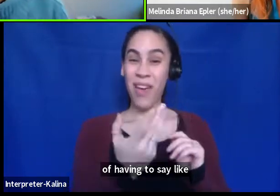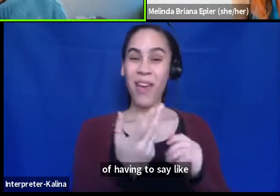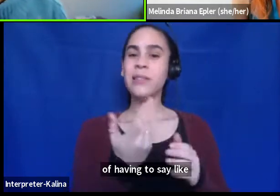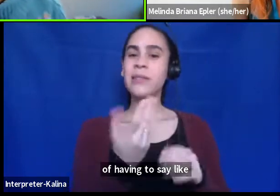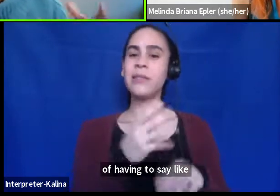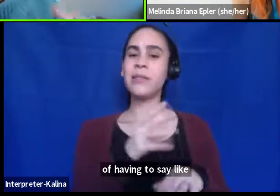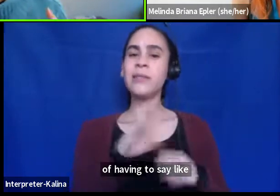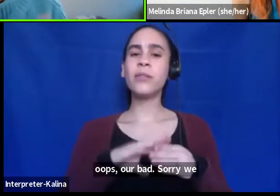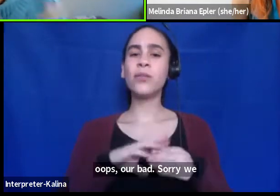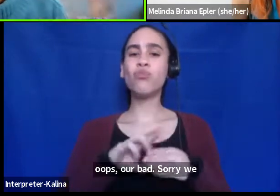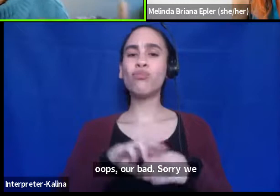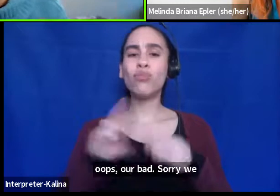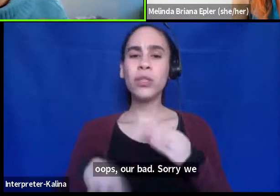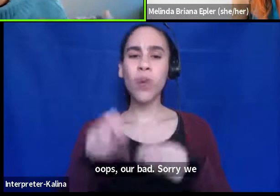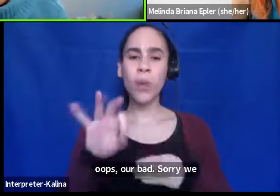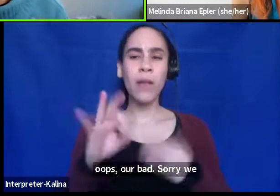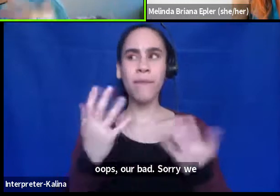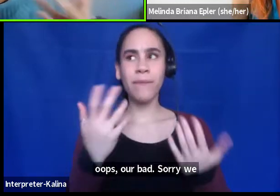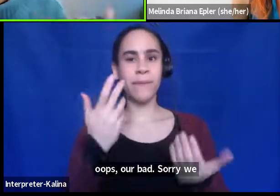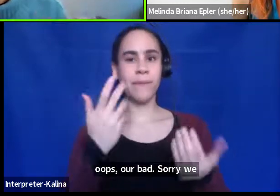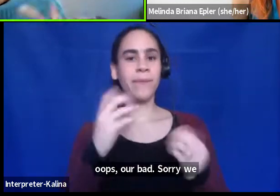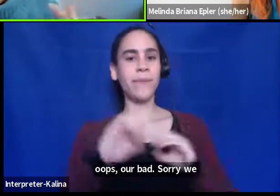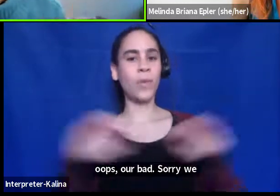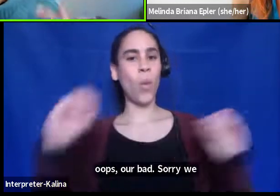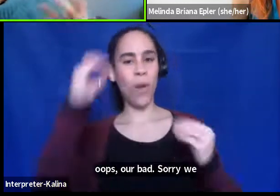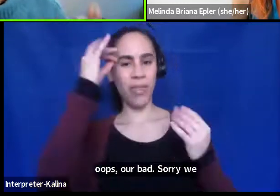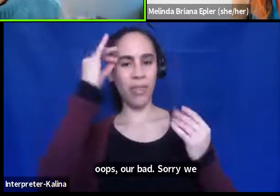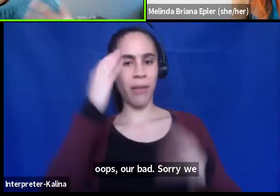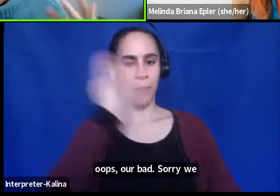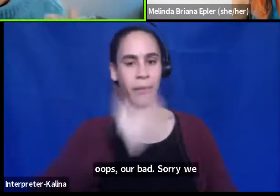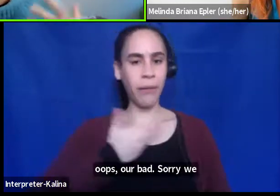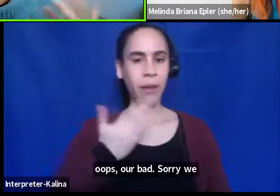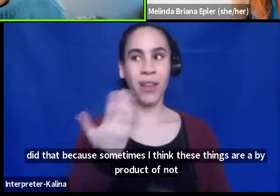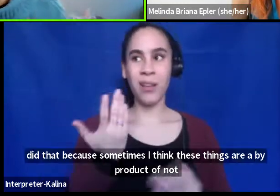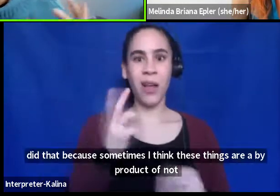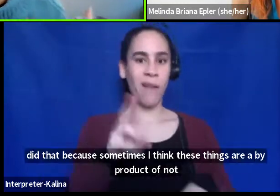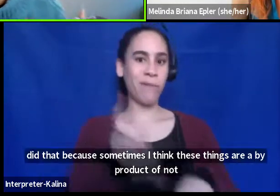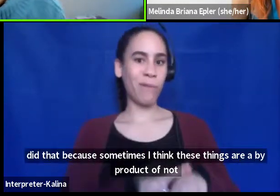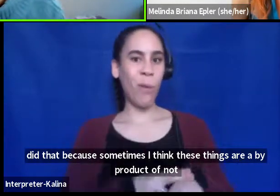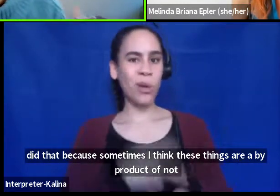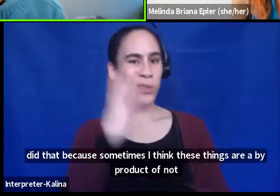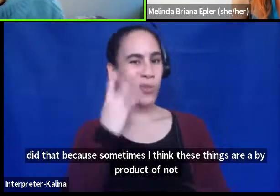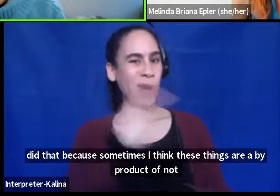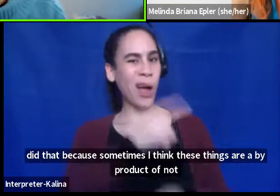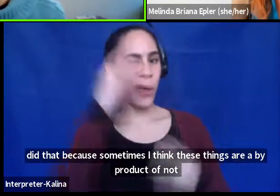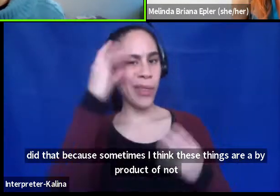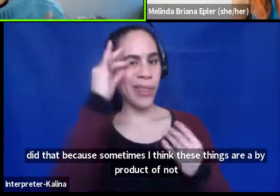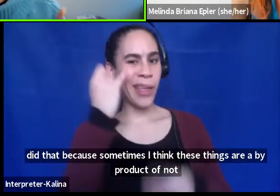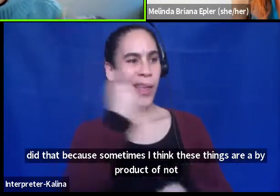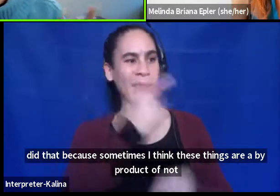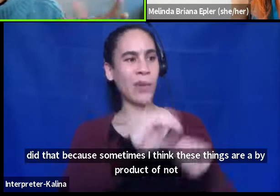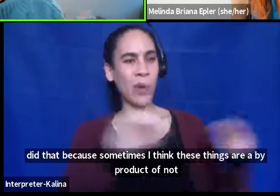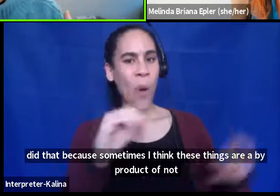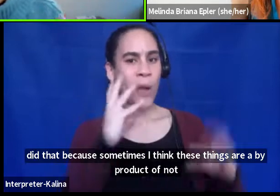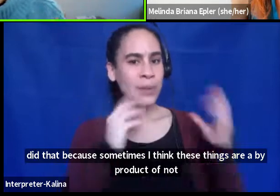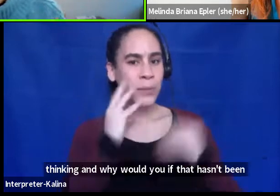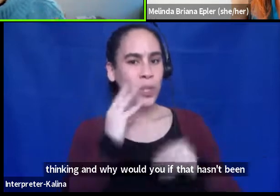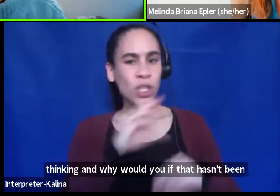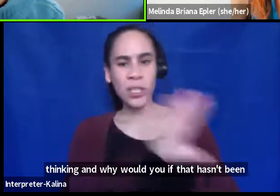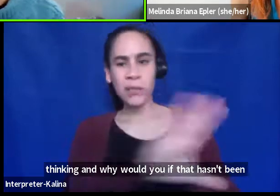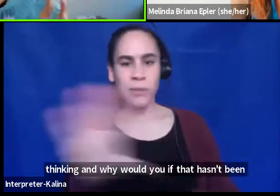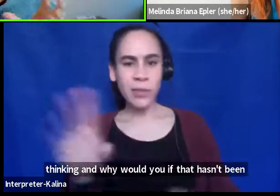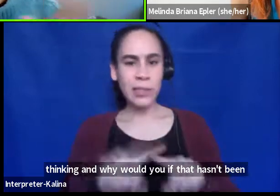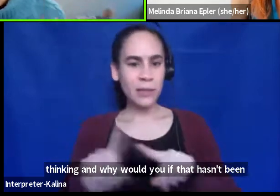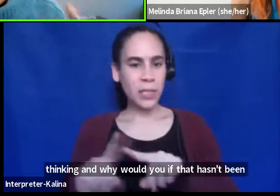really thinking. And of course, why would you if that's not been your experience and you don't have any frame of reference? And so I think that's why it's so